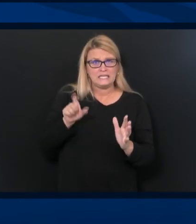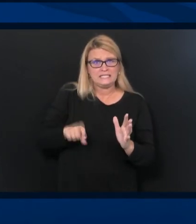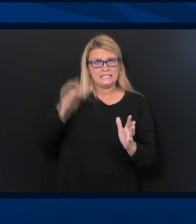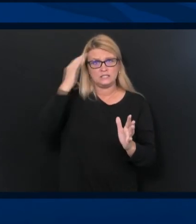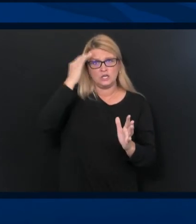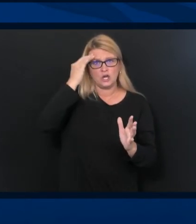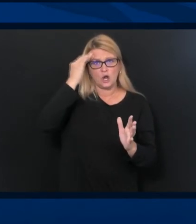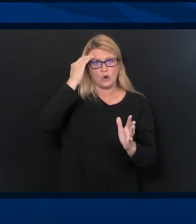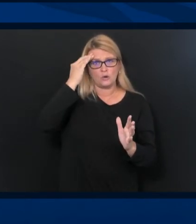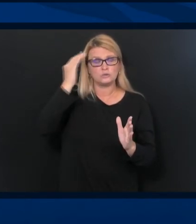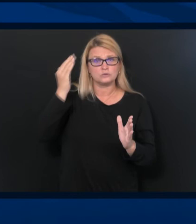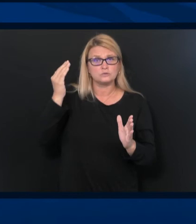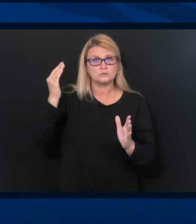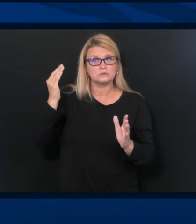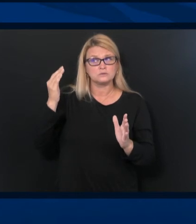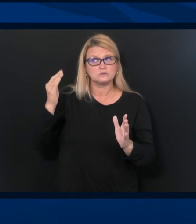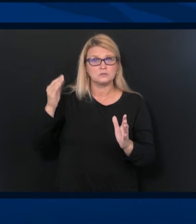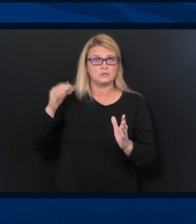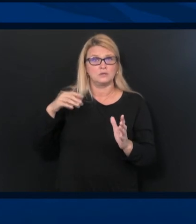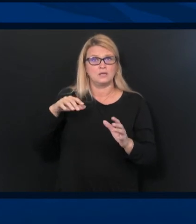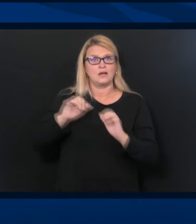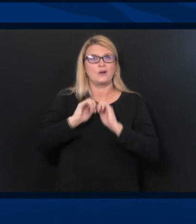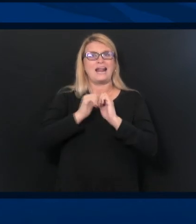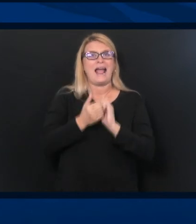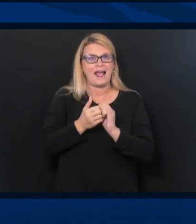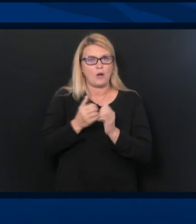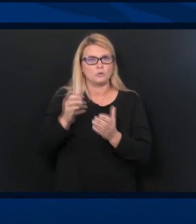getting to take their turn to get the vaccine, so to speak?